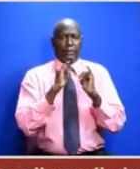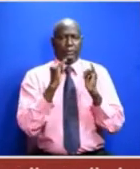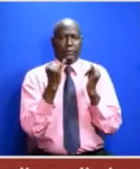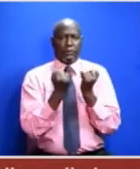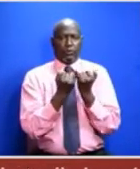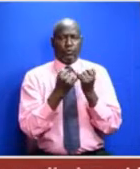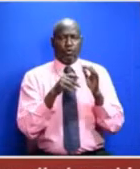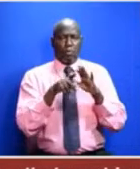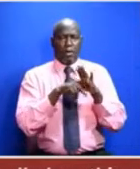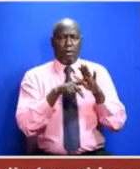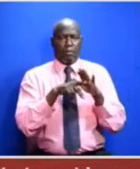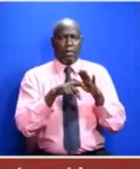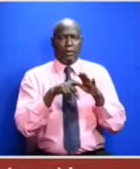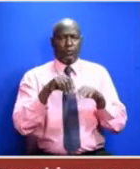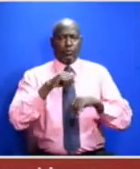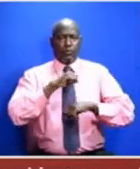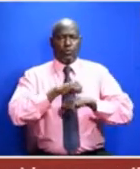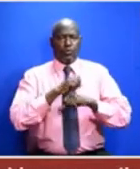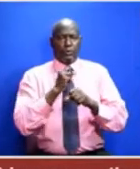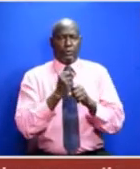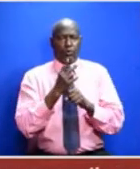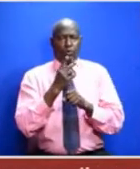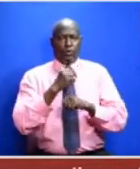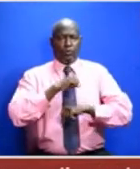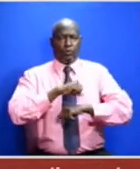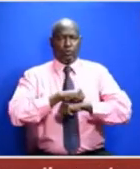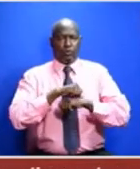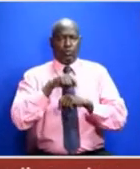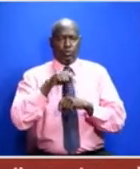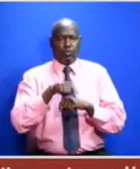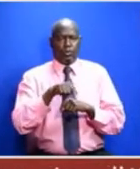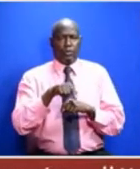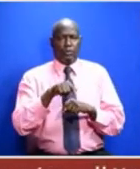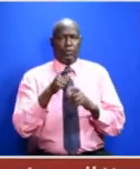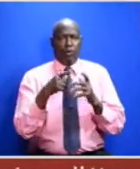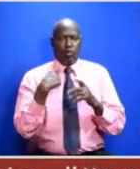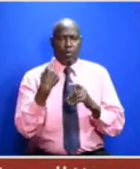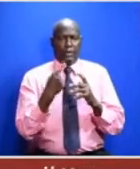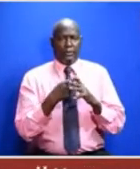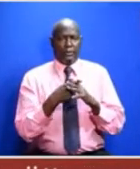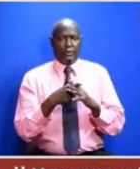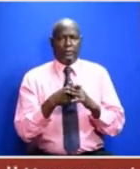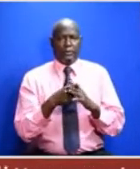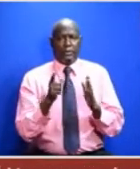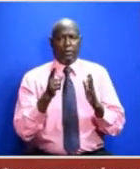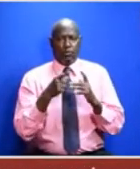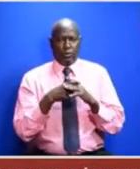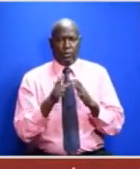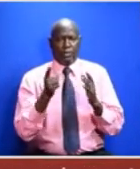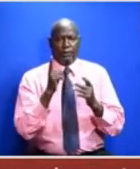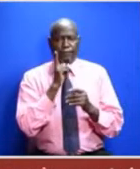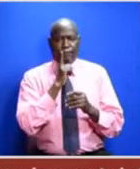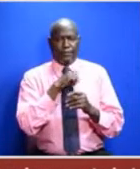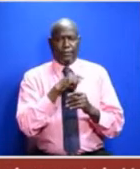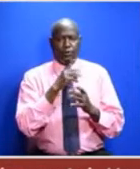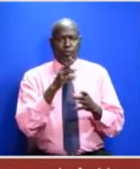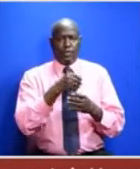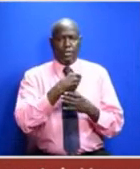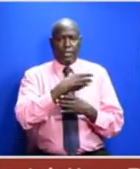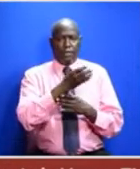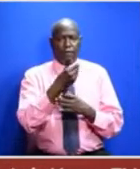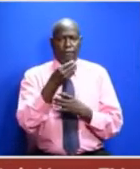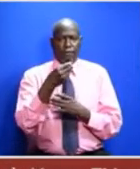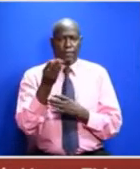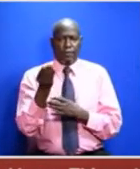ni primary schools na secondary schools. Na siku ya leo ni mwanzo tu ambaye tumeanza,